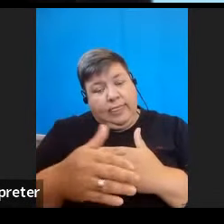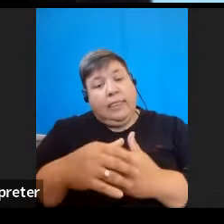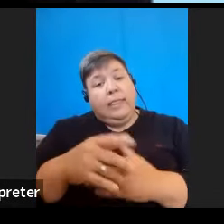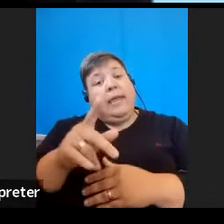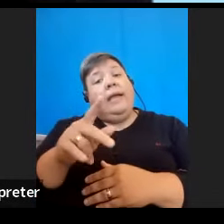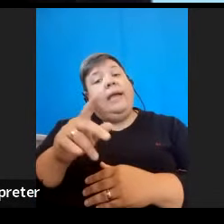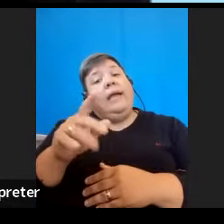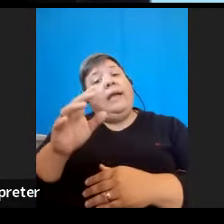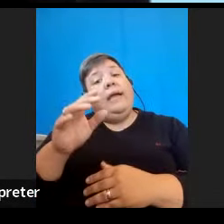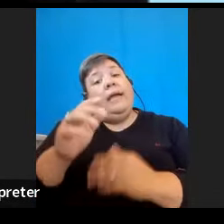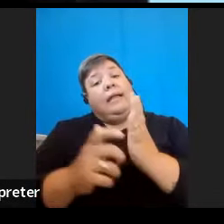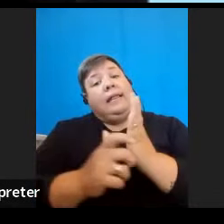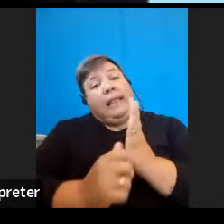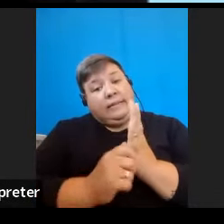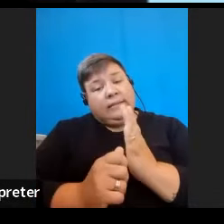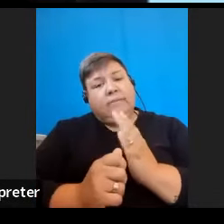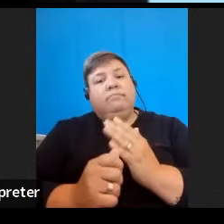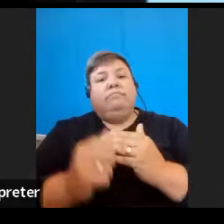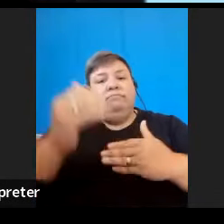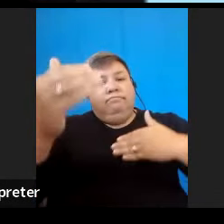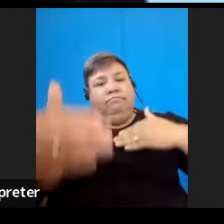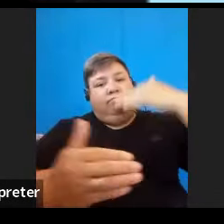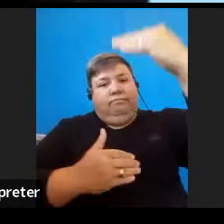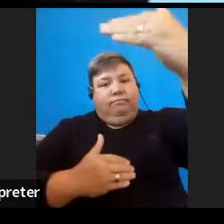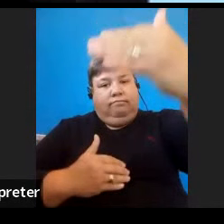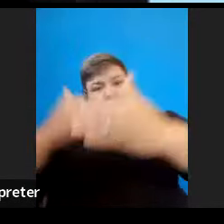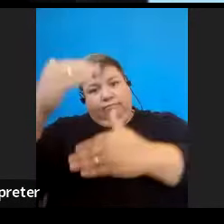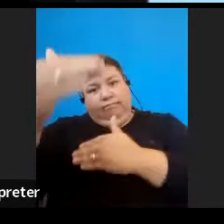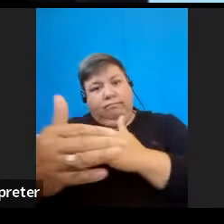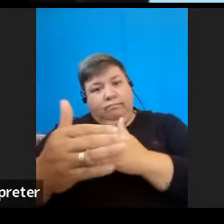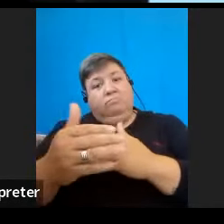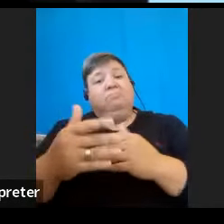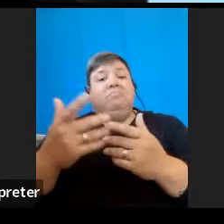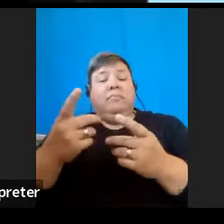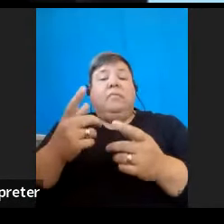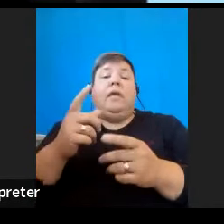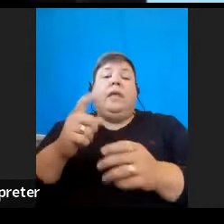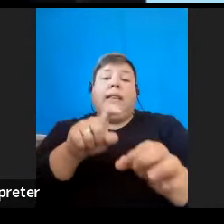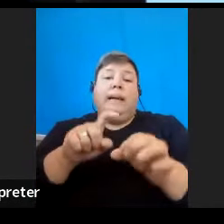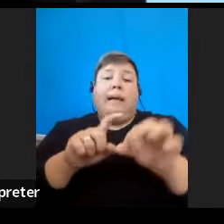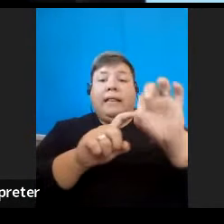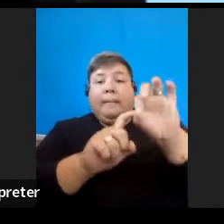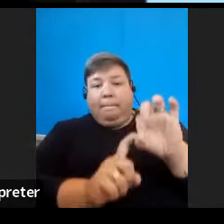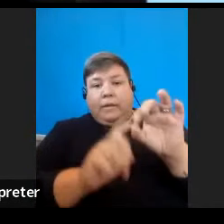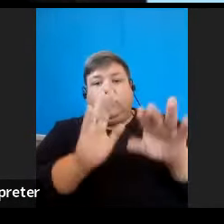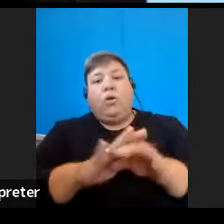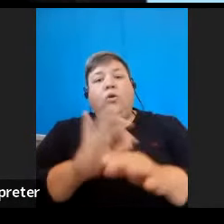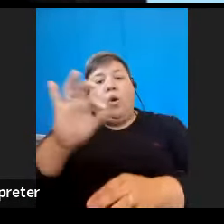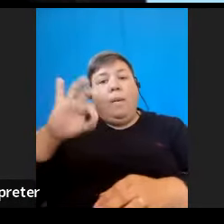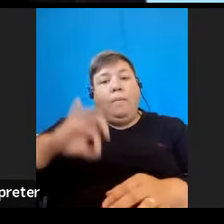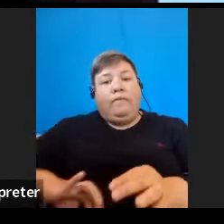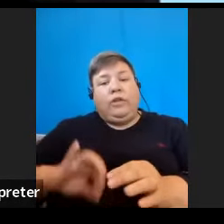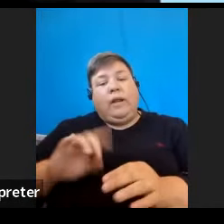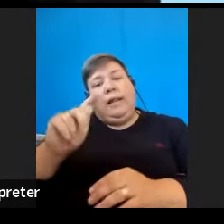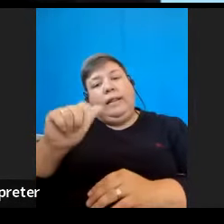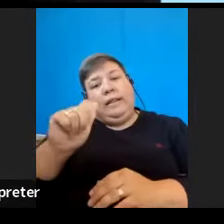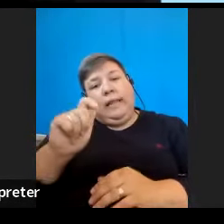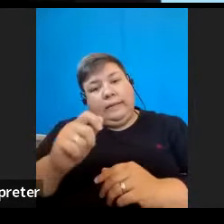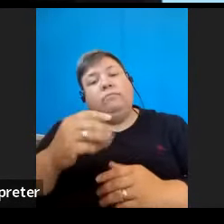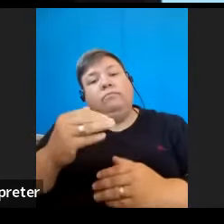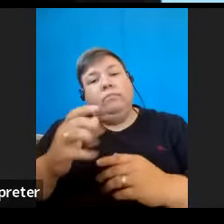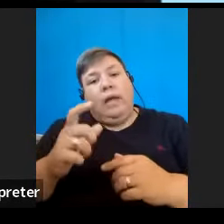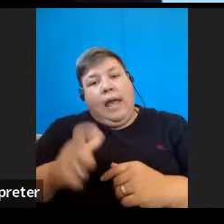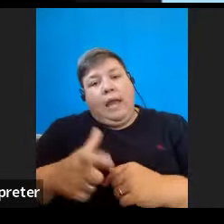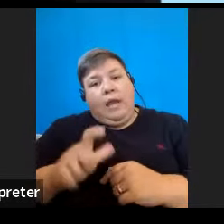is annually, except for the provisional tax that you have to submit biannually.